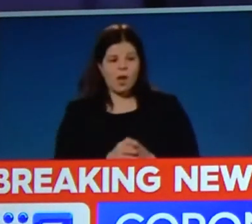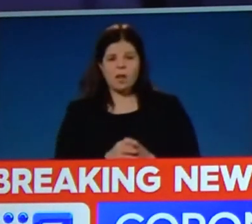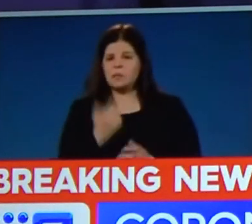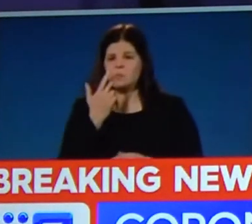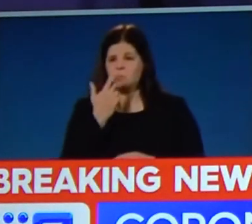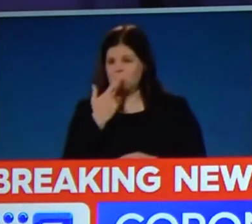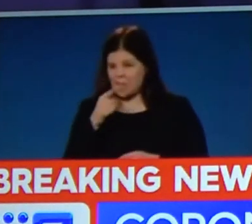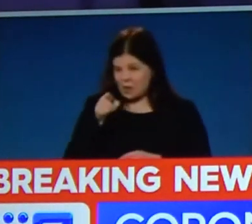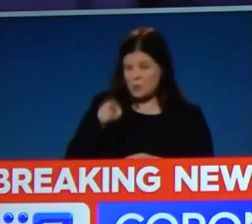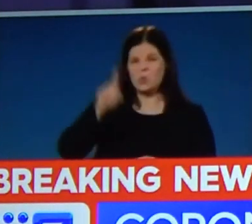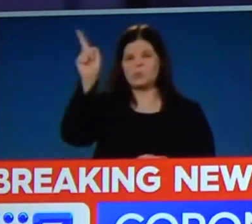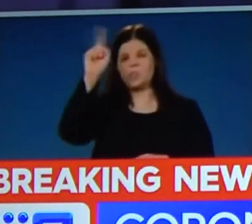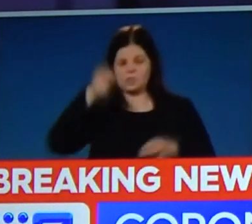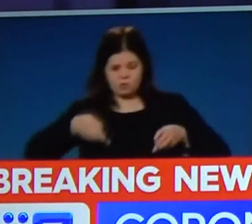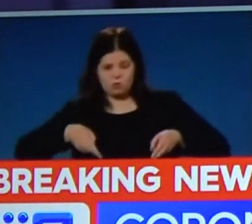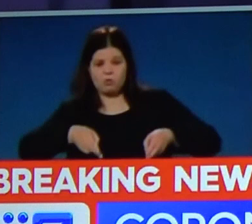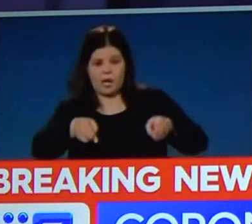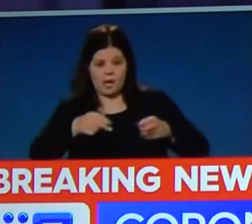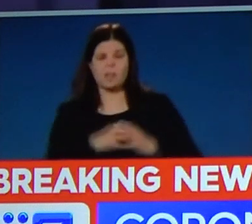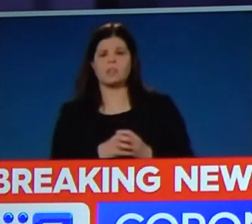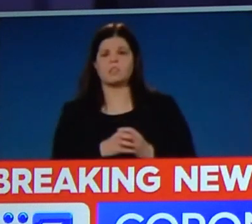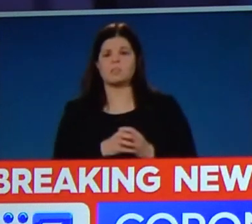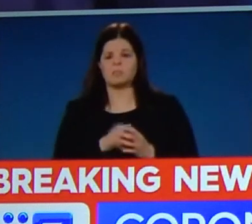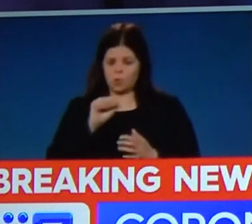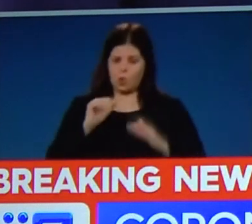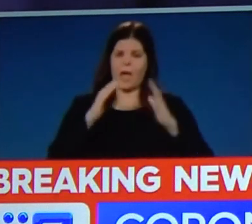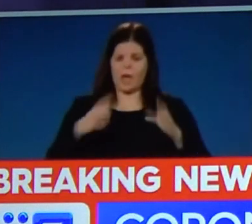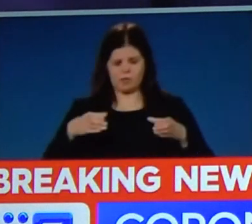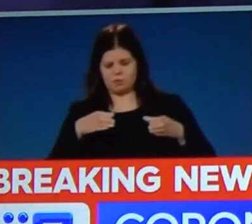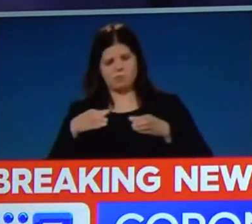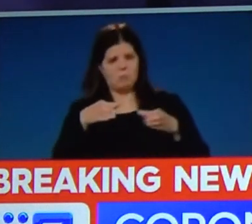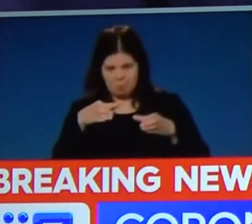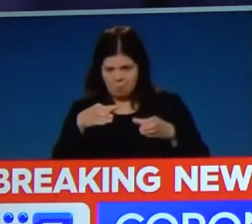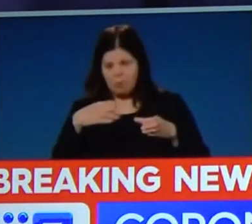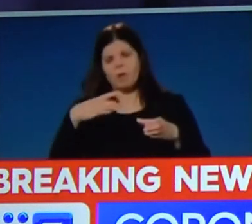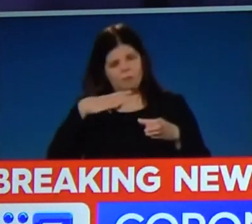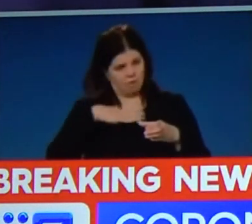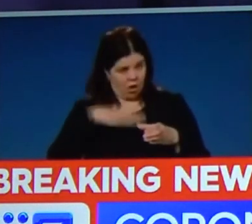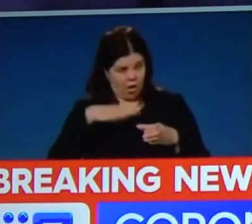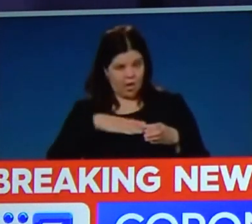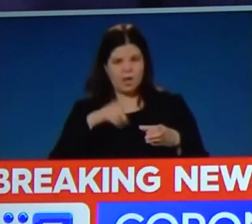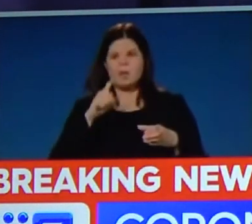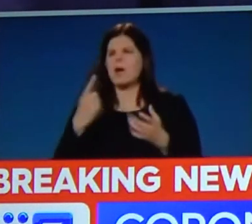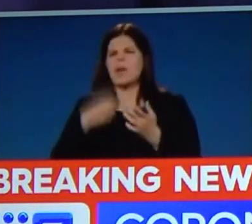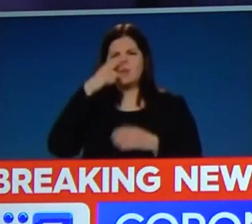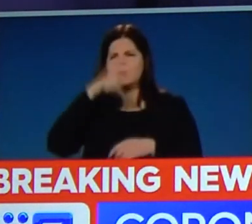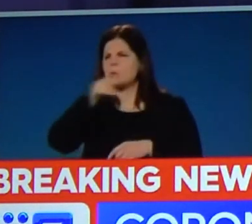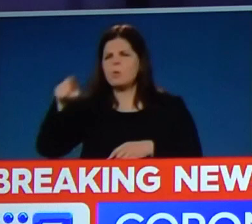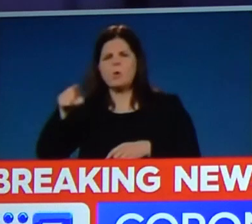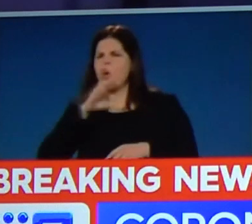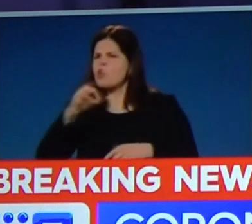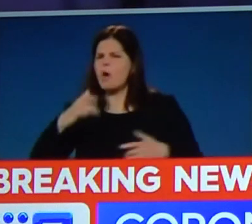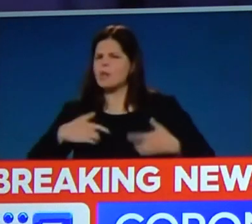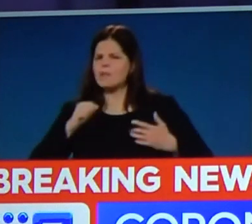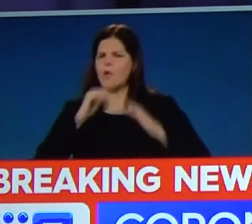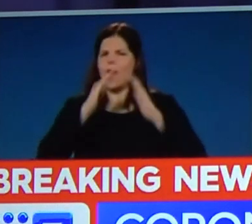street today, you could be there with everyone who's in your household. But if you weren't with the members of your household, you could be there with one